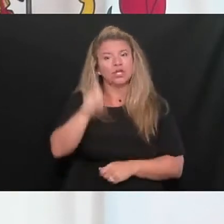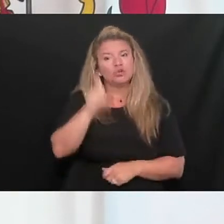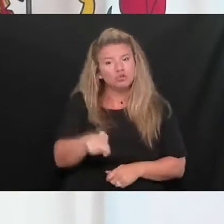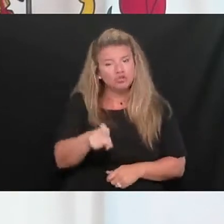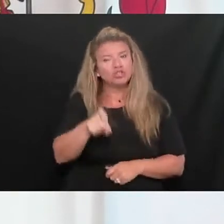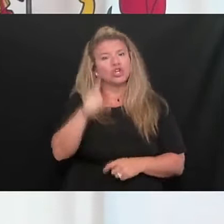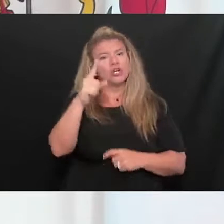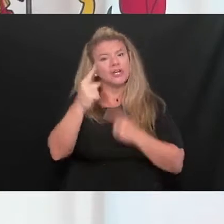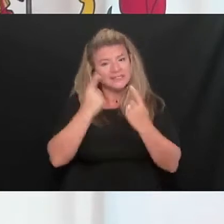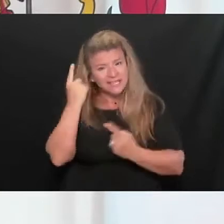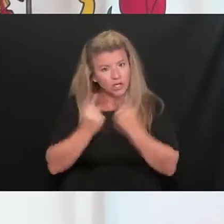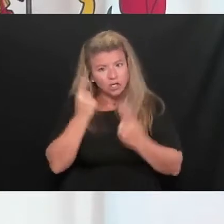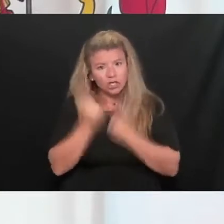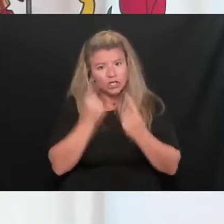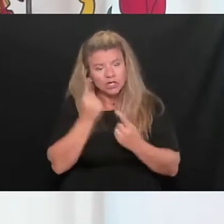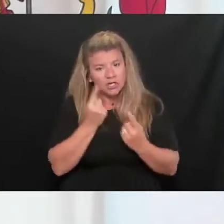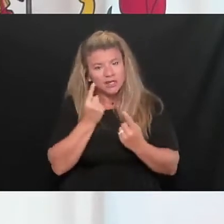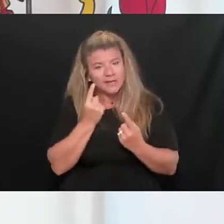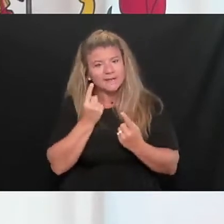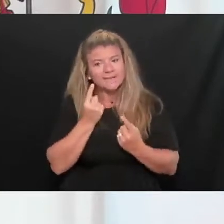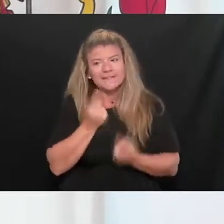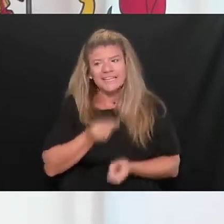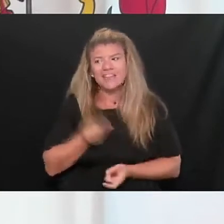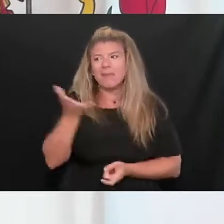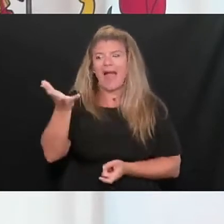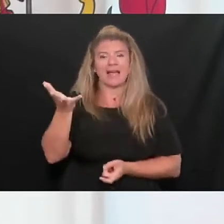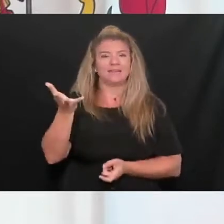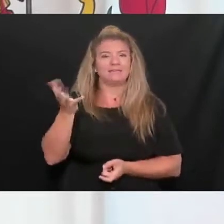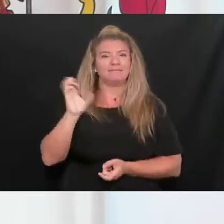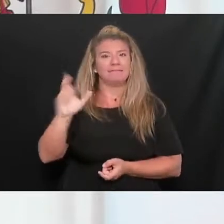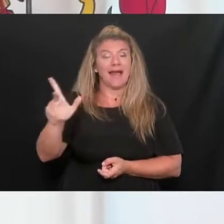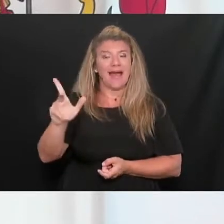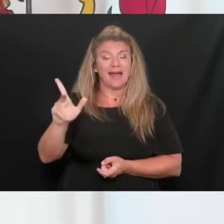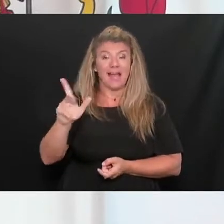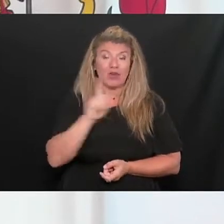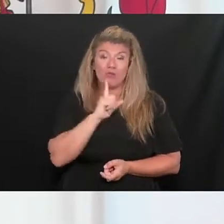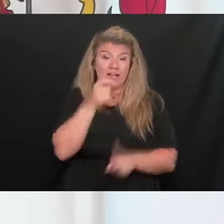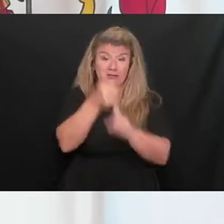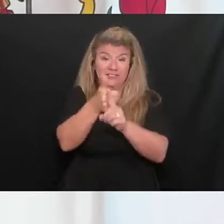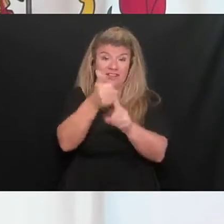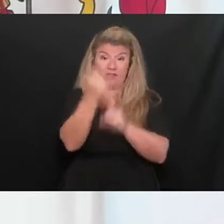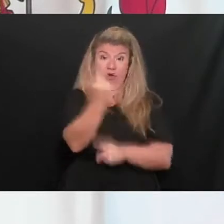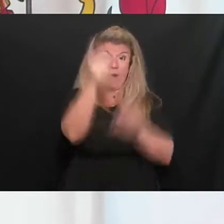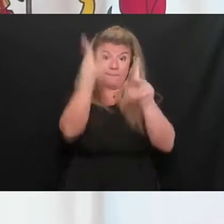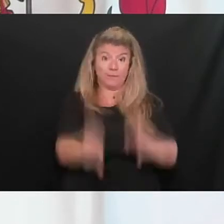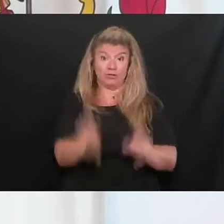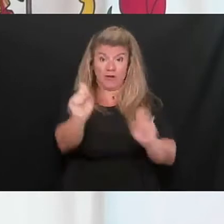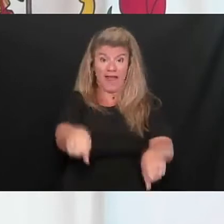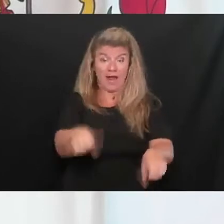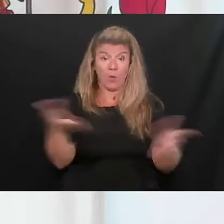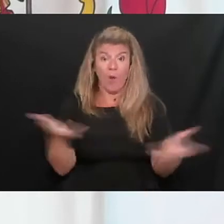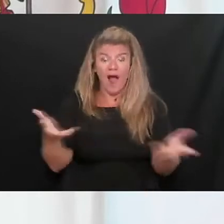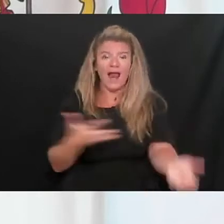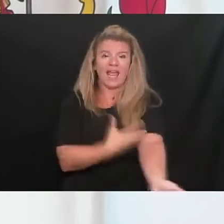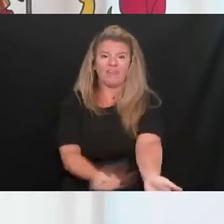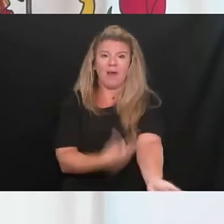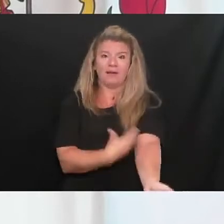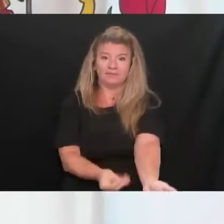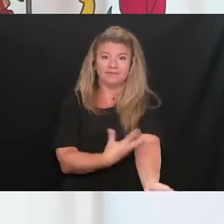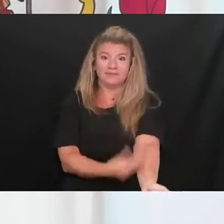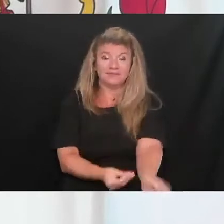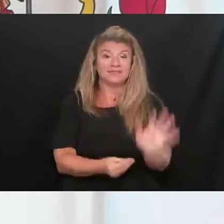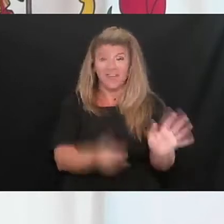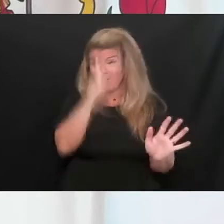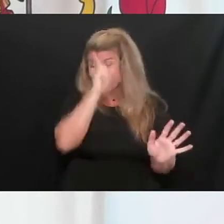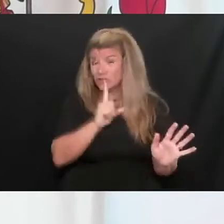least consider giving something back that only you can do, and that's to give blood. Absolutely, if you